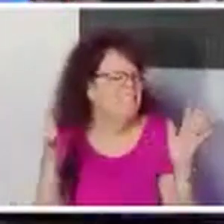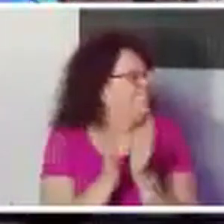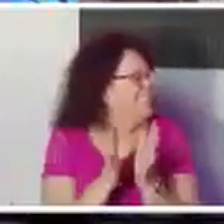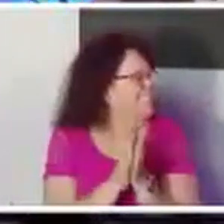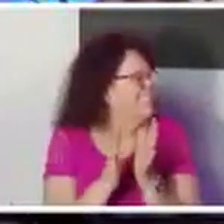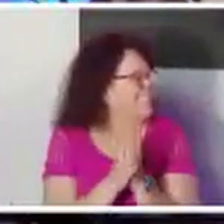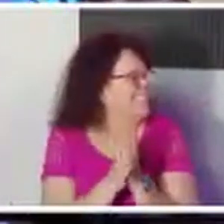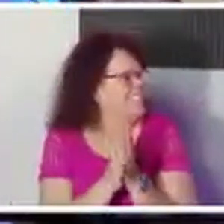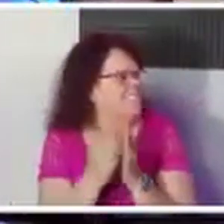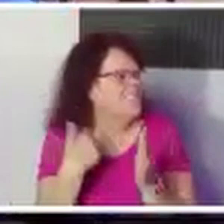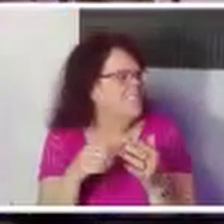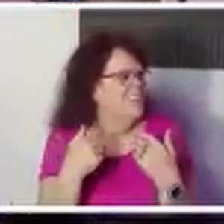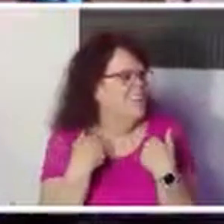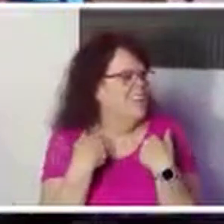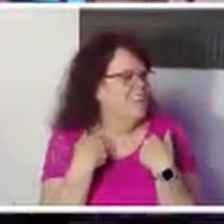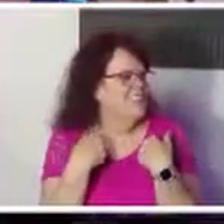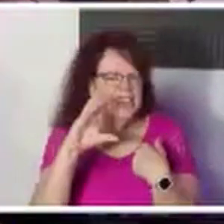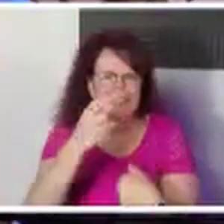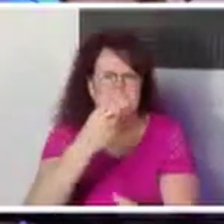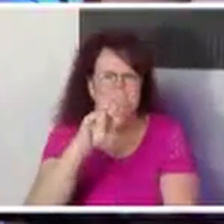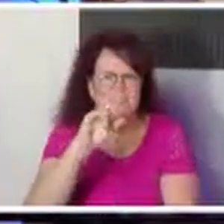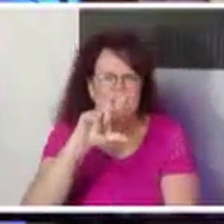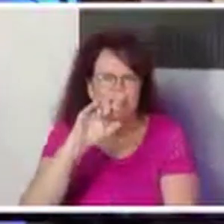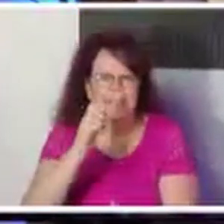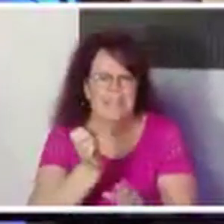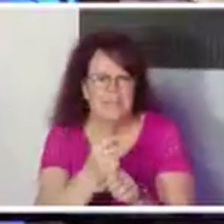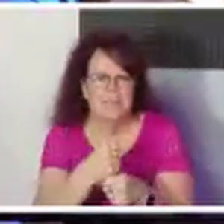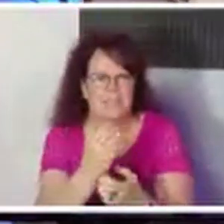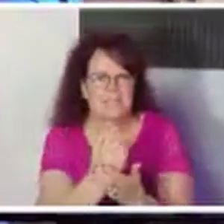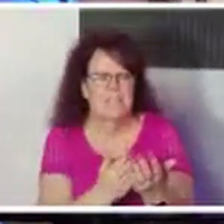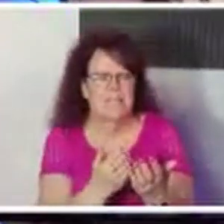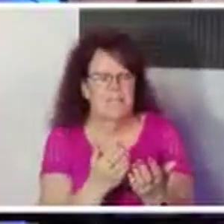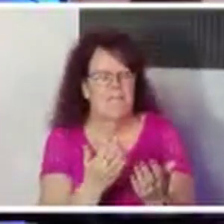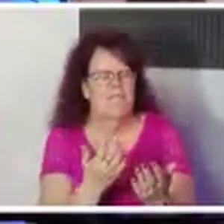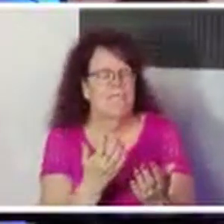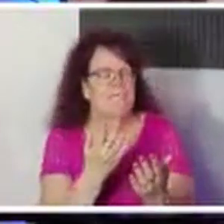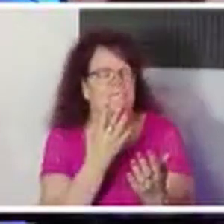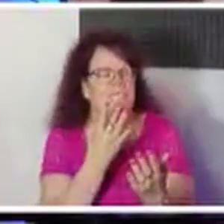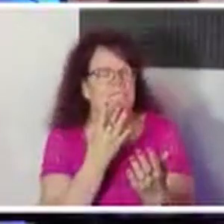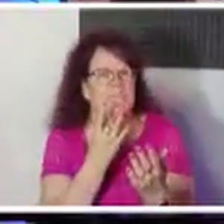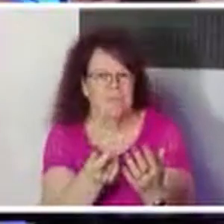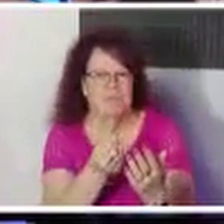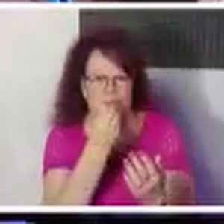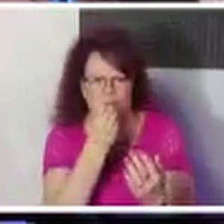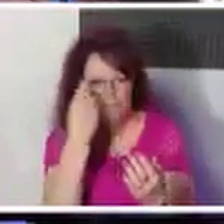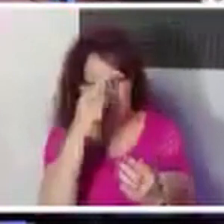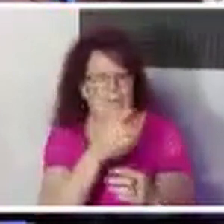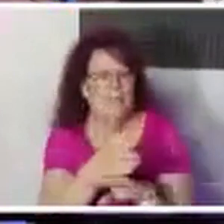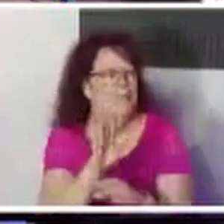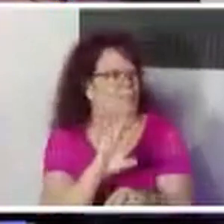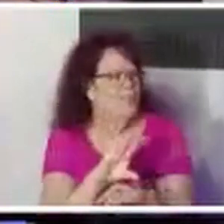We have Charlie, who has made us some fabulous fixins for after. Yes,